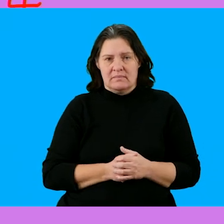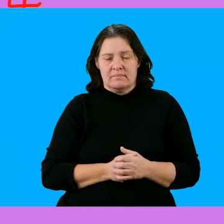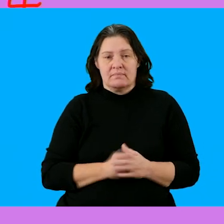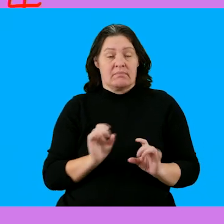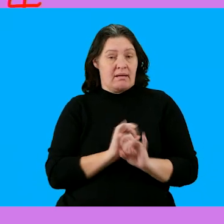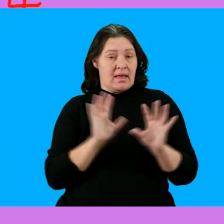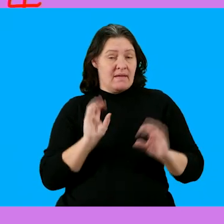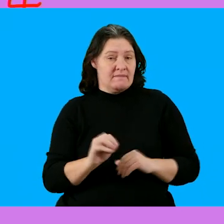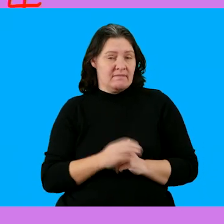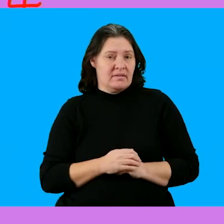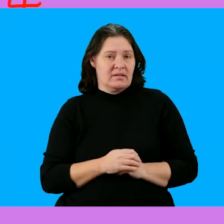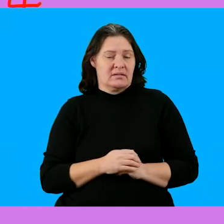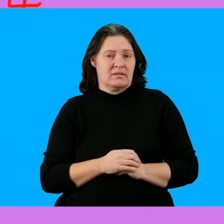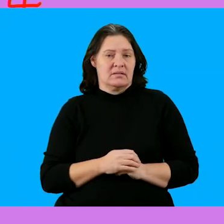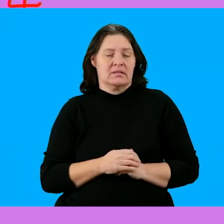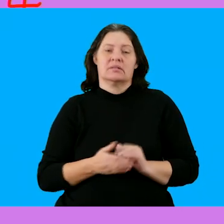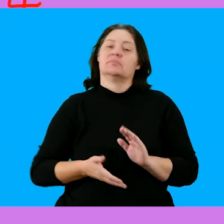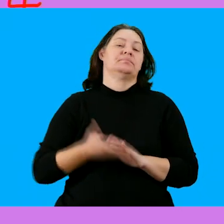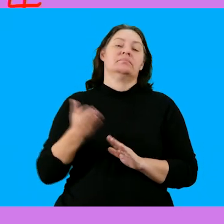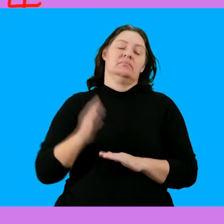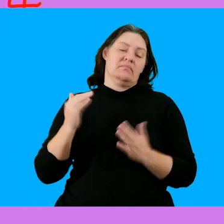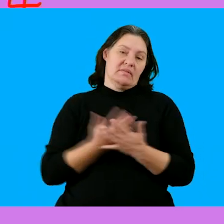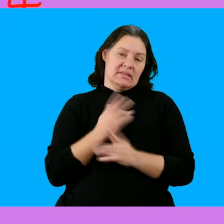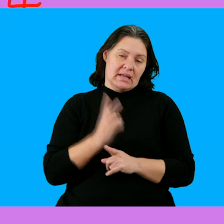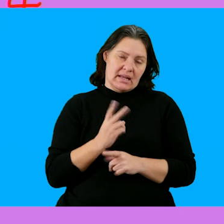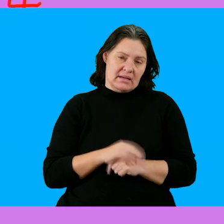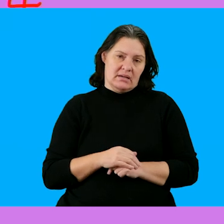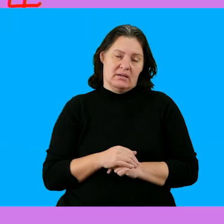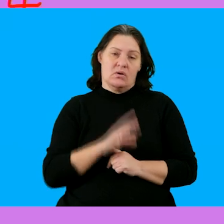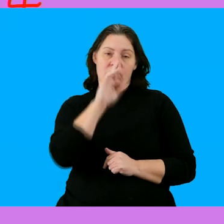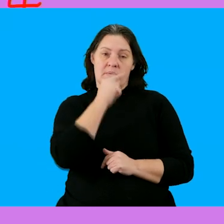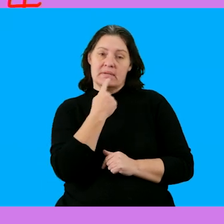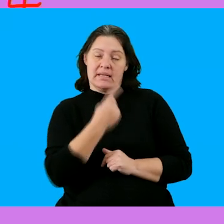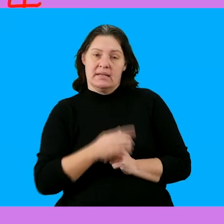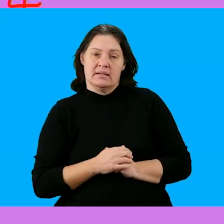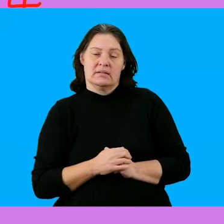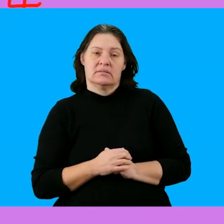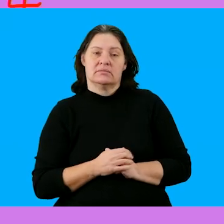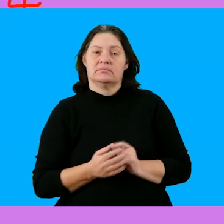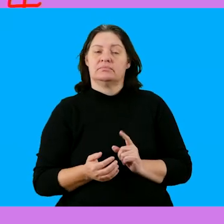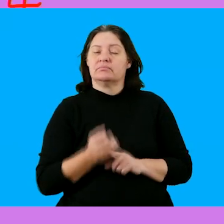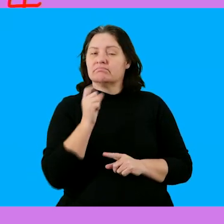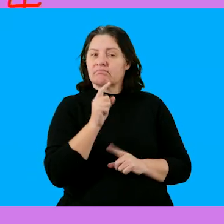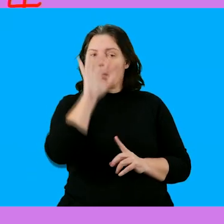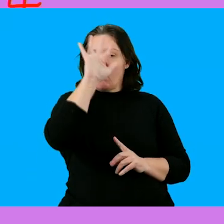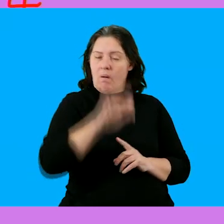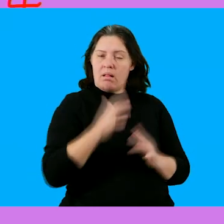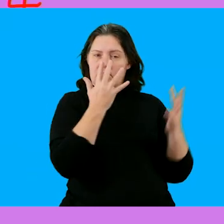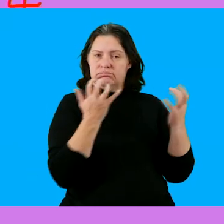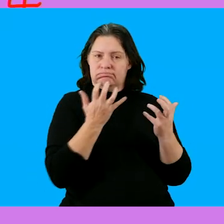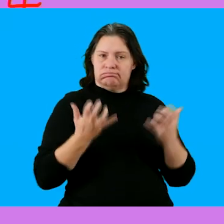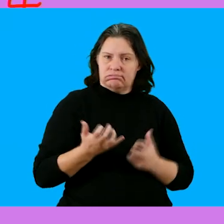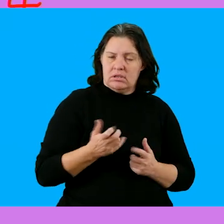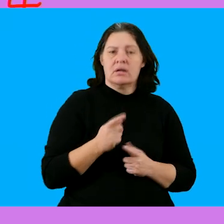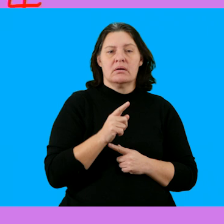page. Guys, are we clear on this? Let me quickly run through this again. Remember we said determine, showing all